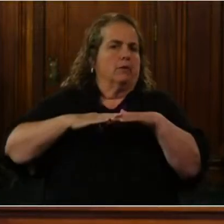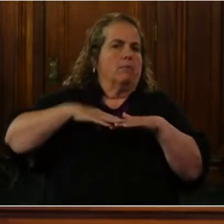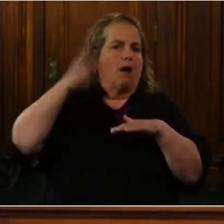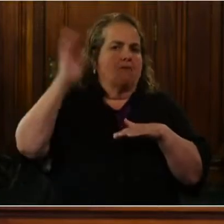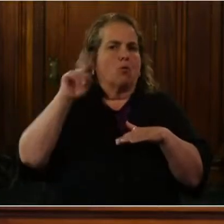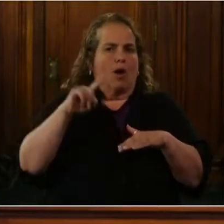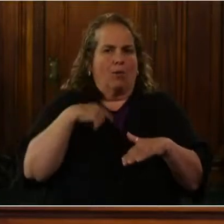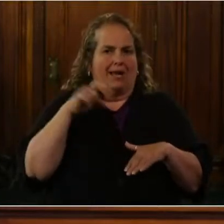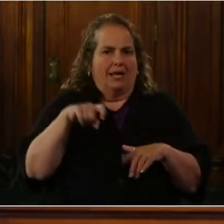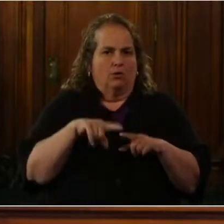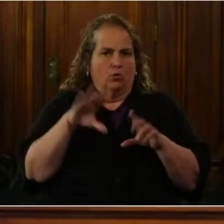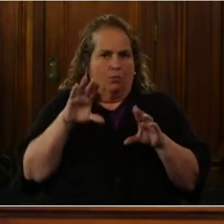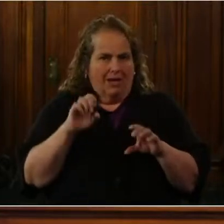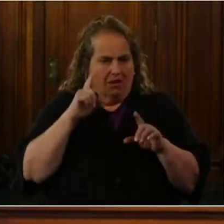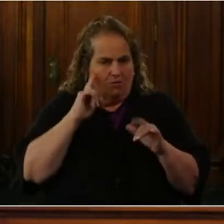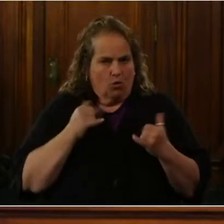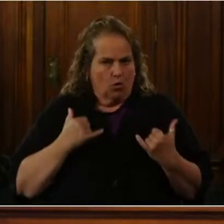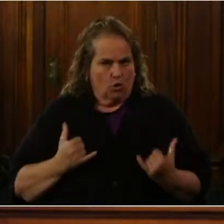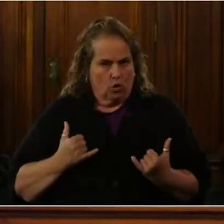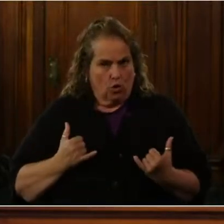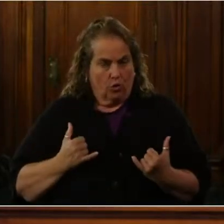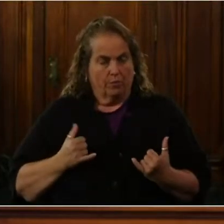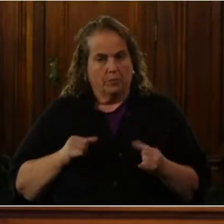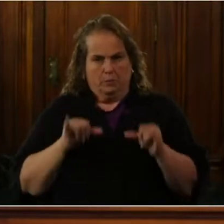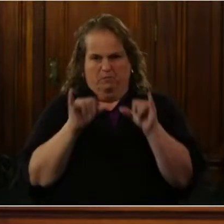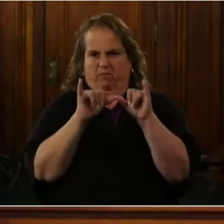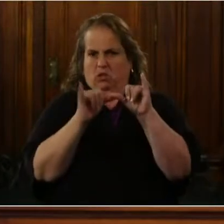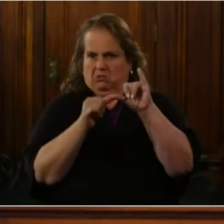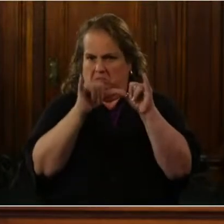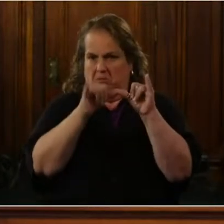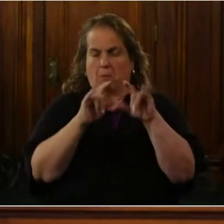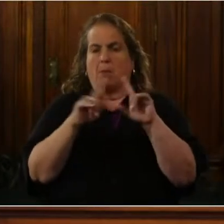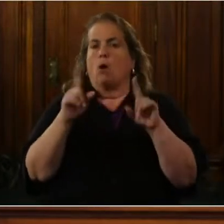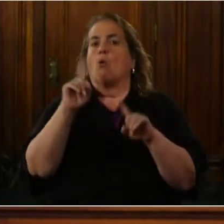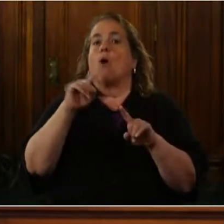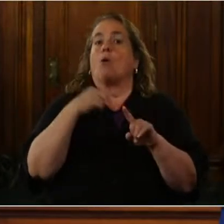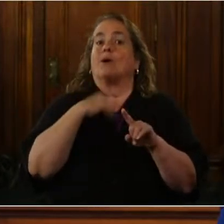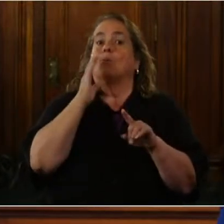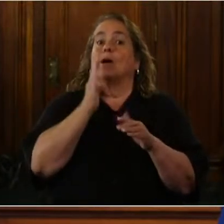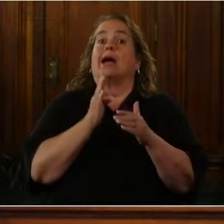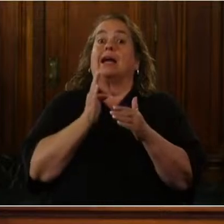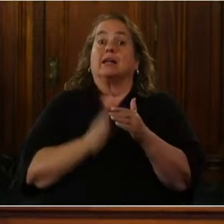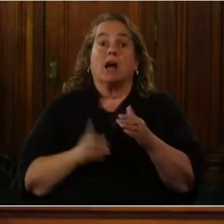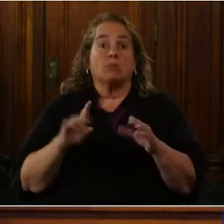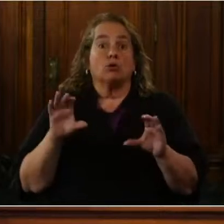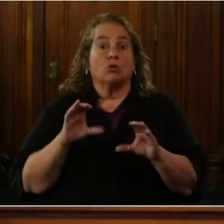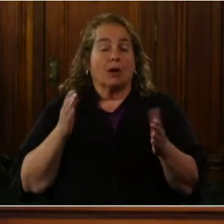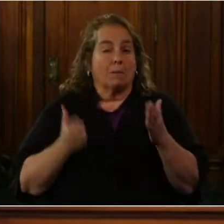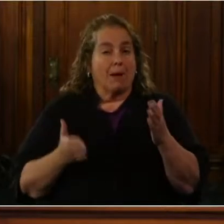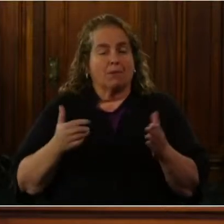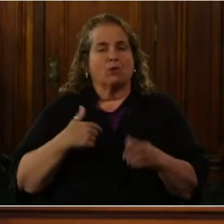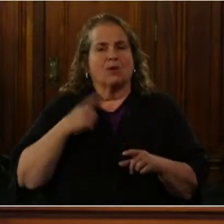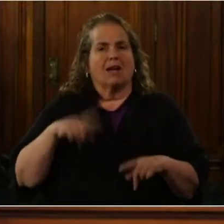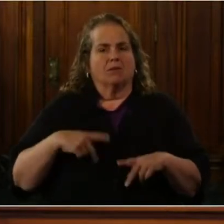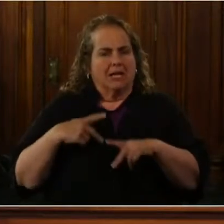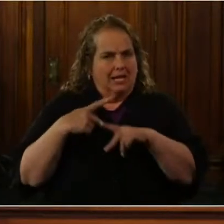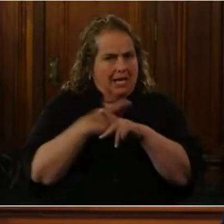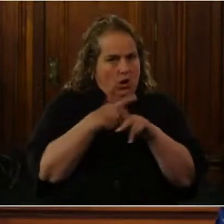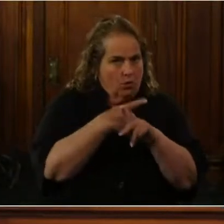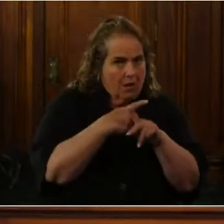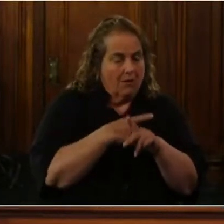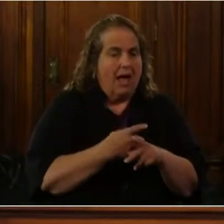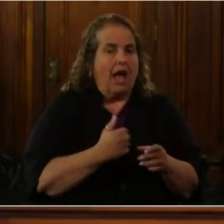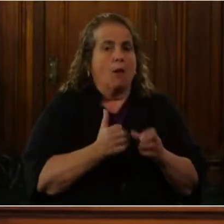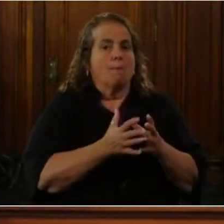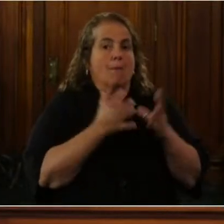at for the current yardstick. But what we will end up probably doing is calibrating how much testing we do